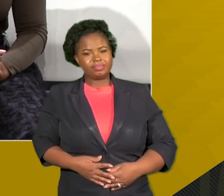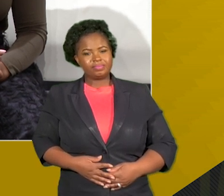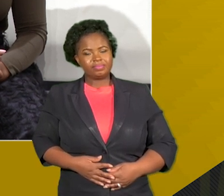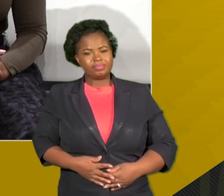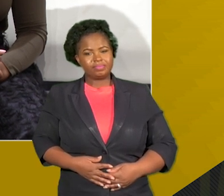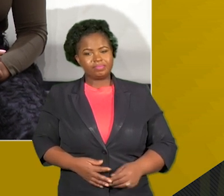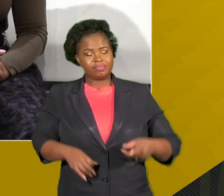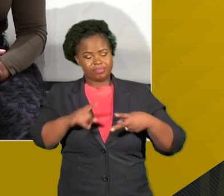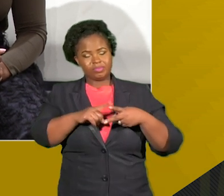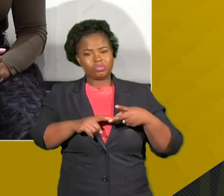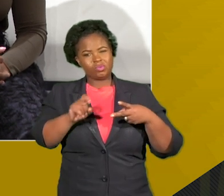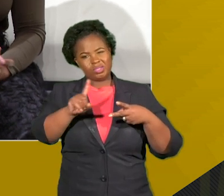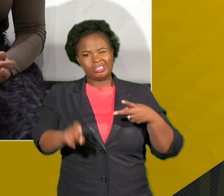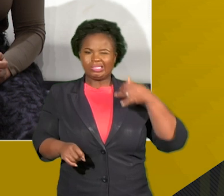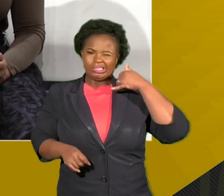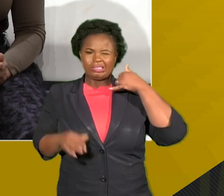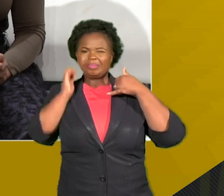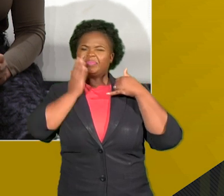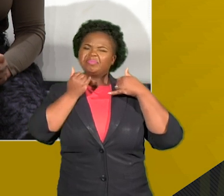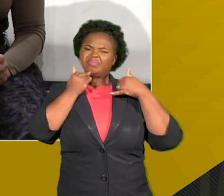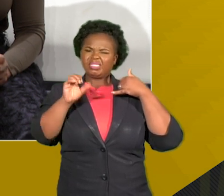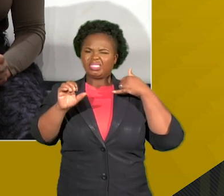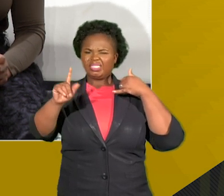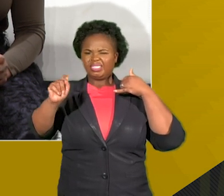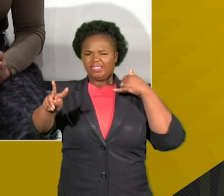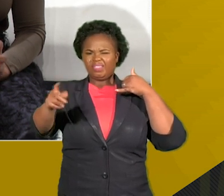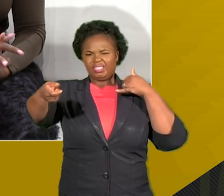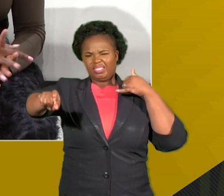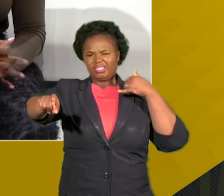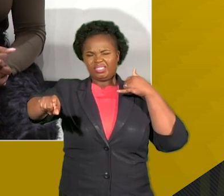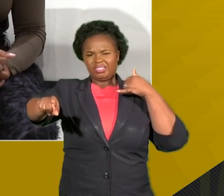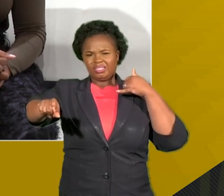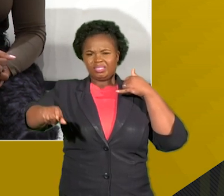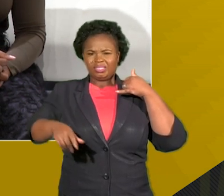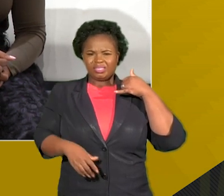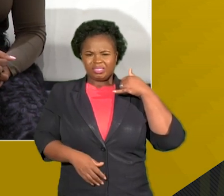Okay, I have two questions for you. But, okay, can you just switch off the sound in your background, Papa?